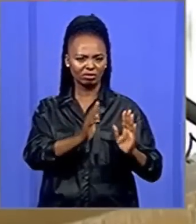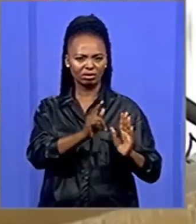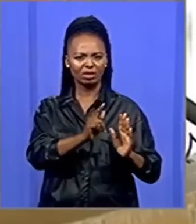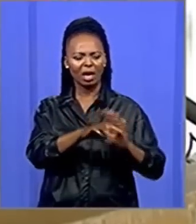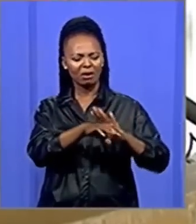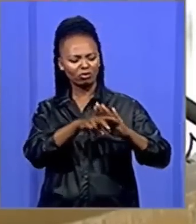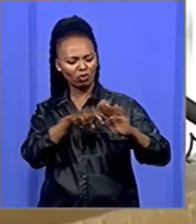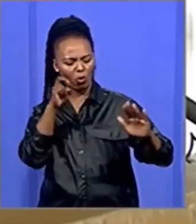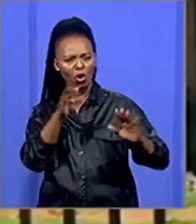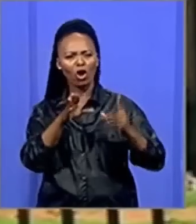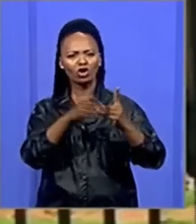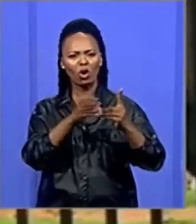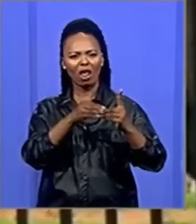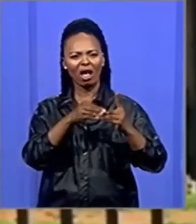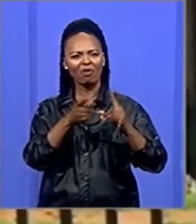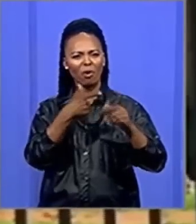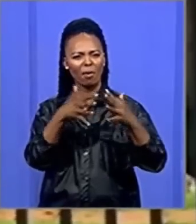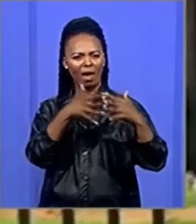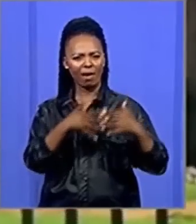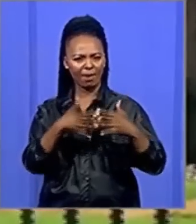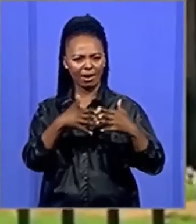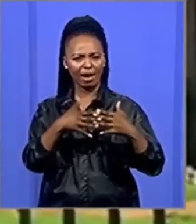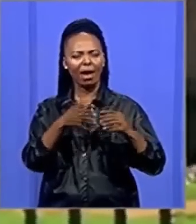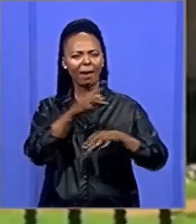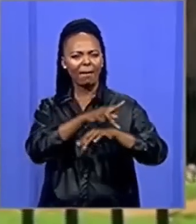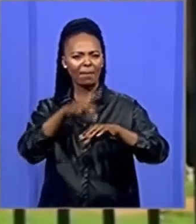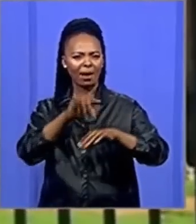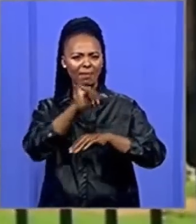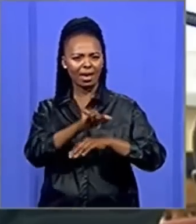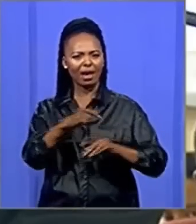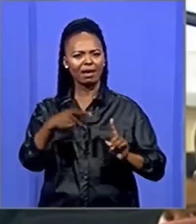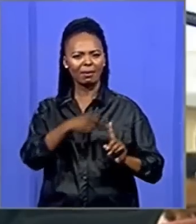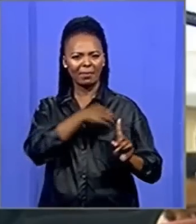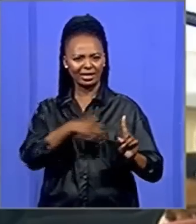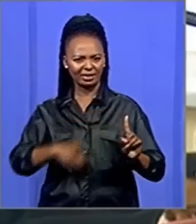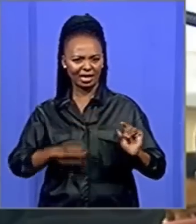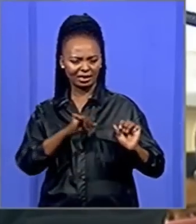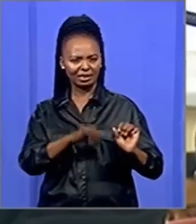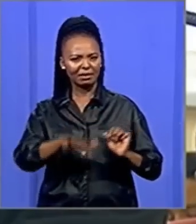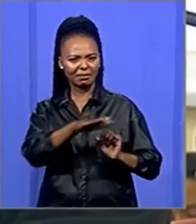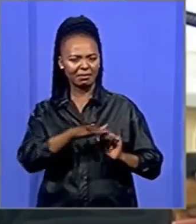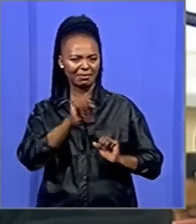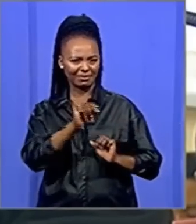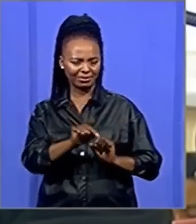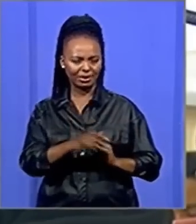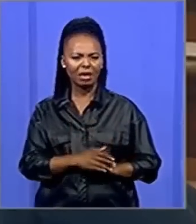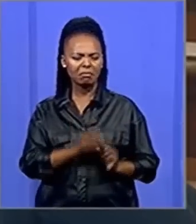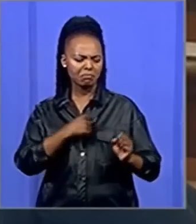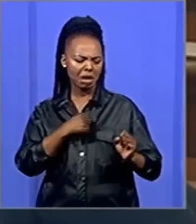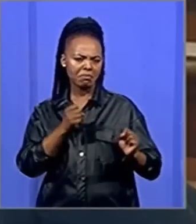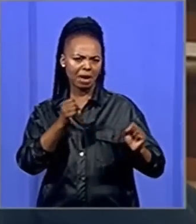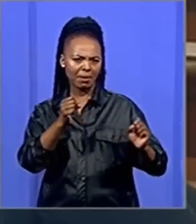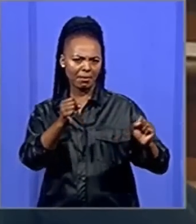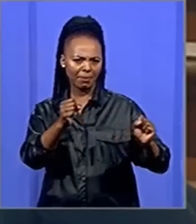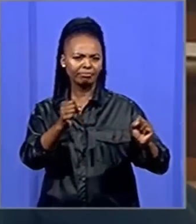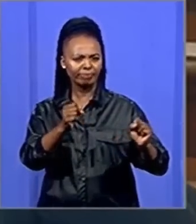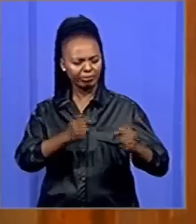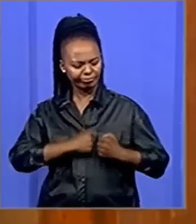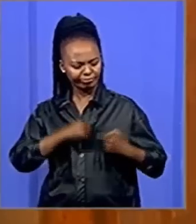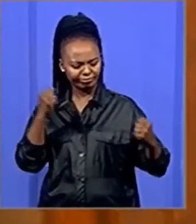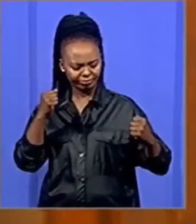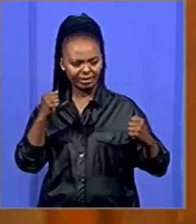tsa utsuwa ka teng polasing ya mopresidente Ramaphosa ya Phalaphala. Leqwetha la moqusua le boleletse lekgotla ka mo moqusua le ba lelapa la